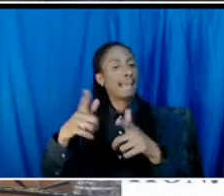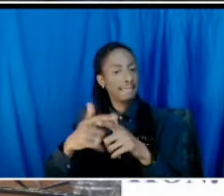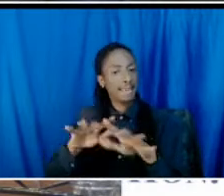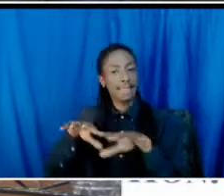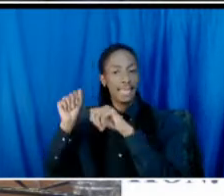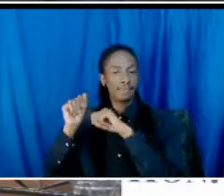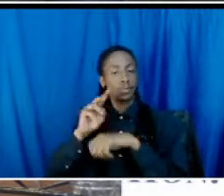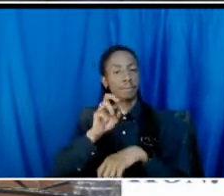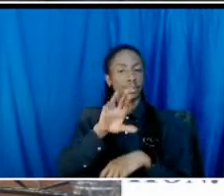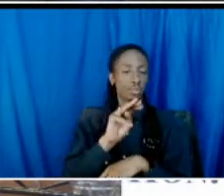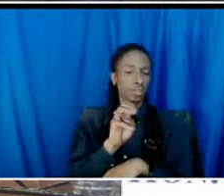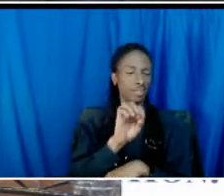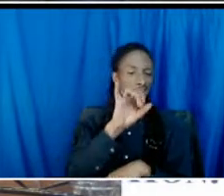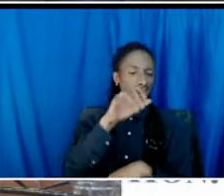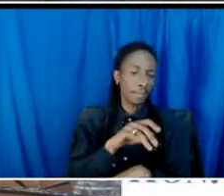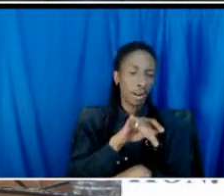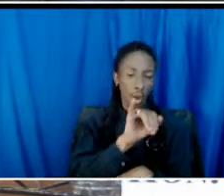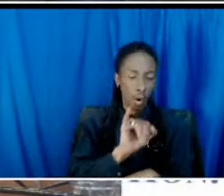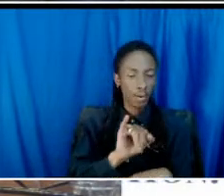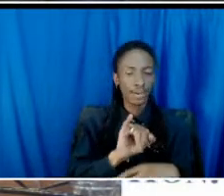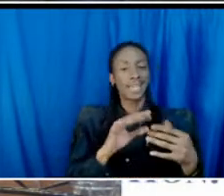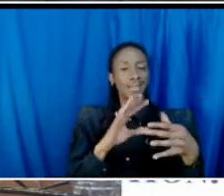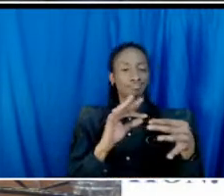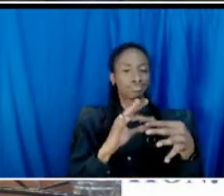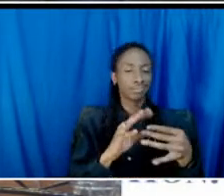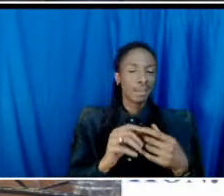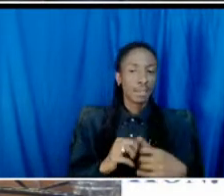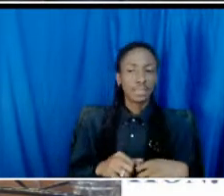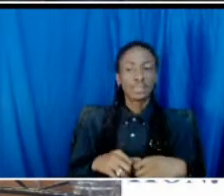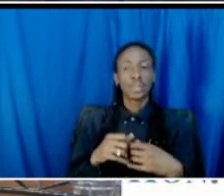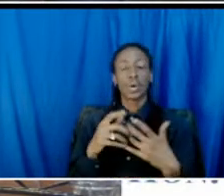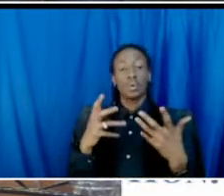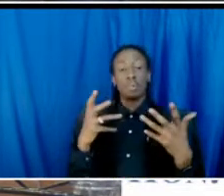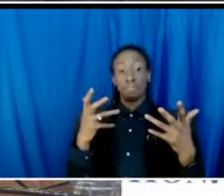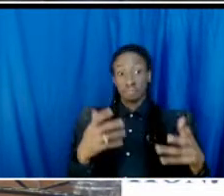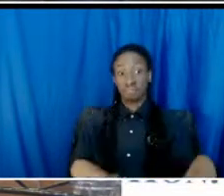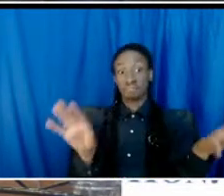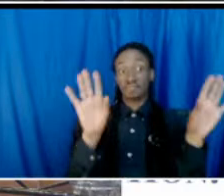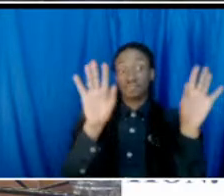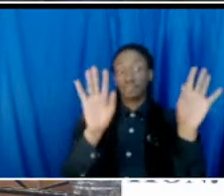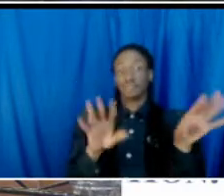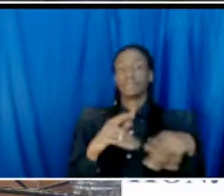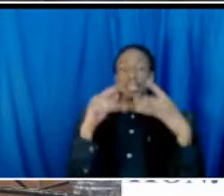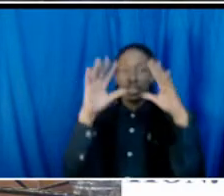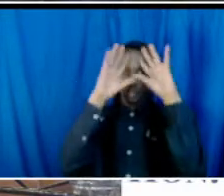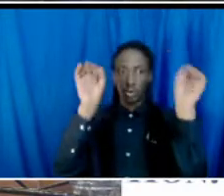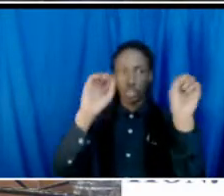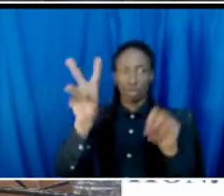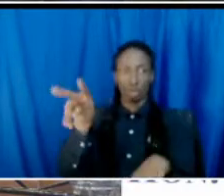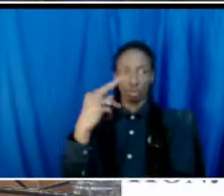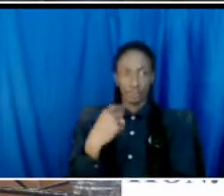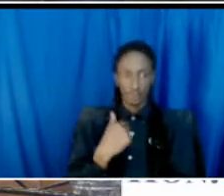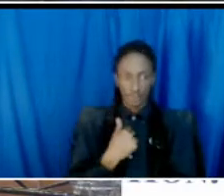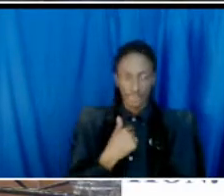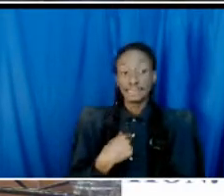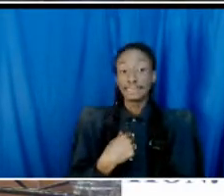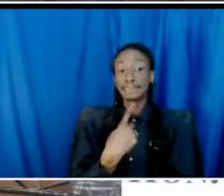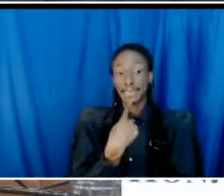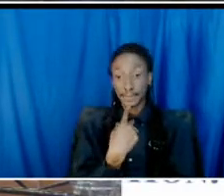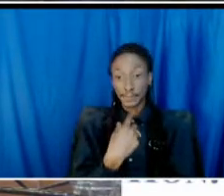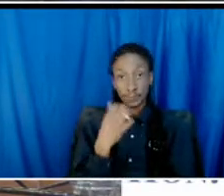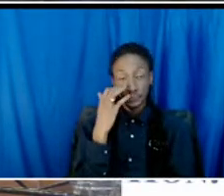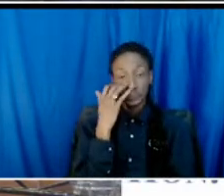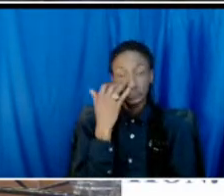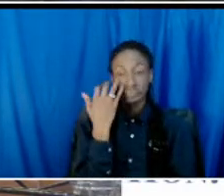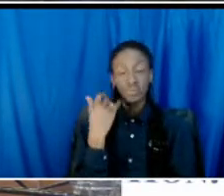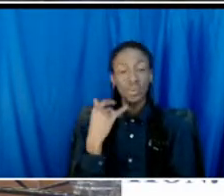some introductions and things. So after some preliminaries, the president turned to me and he said, well, one